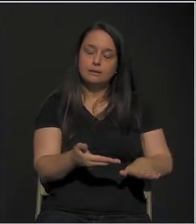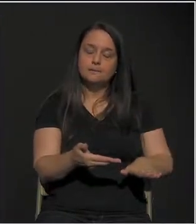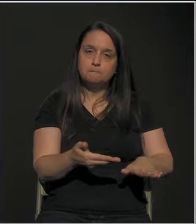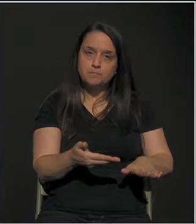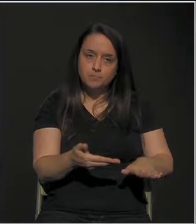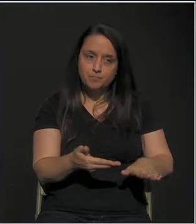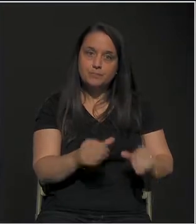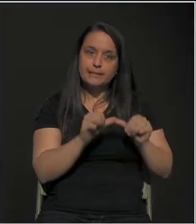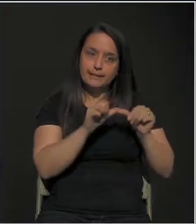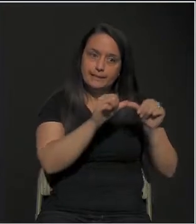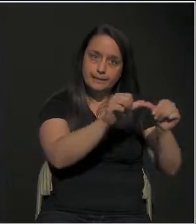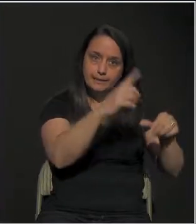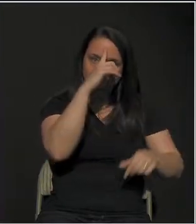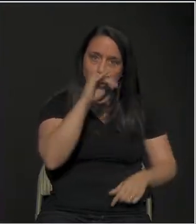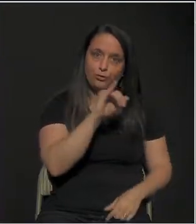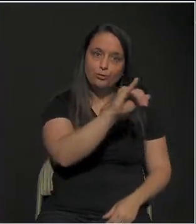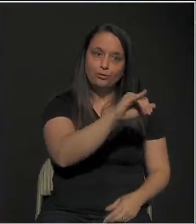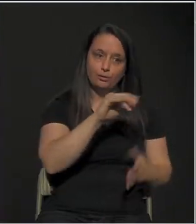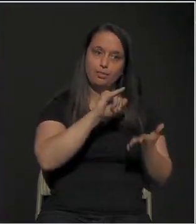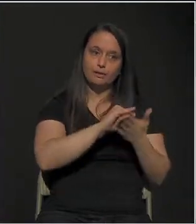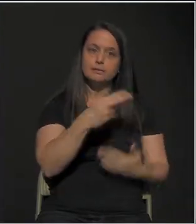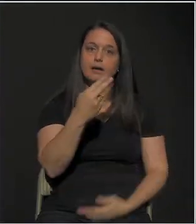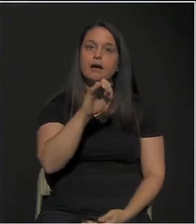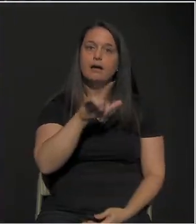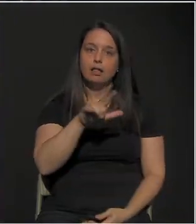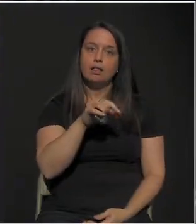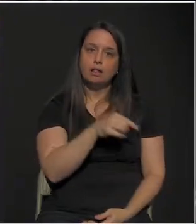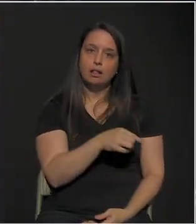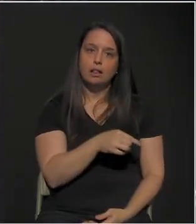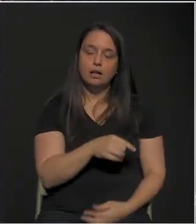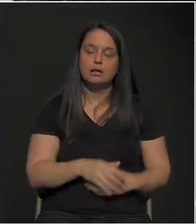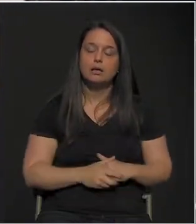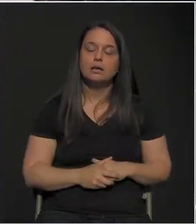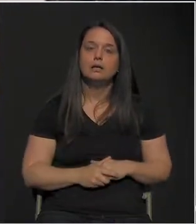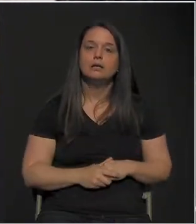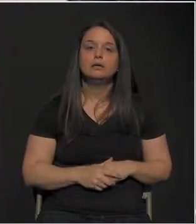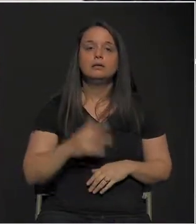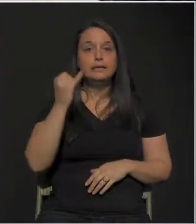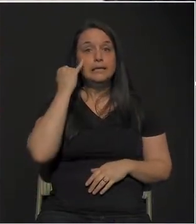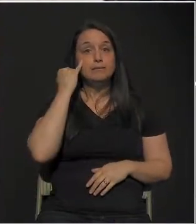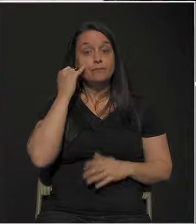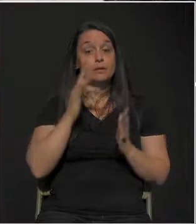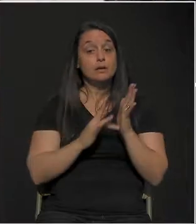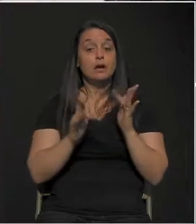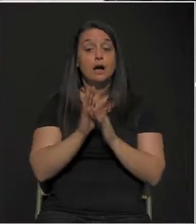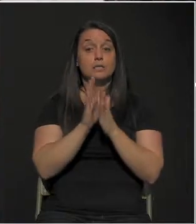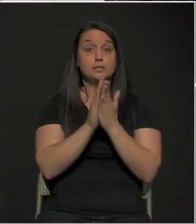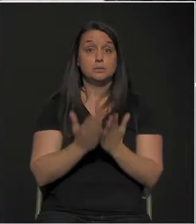in death eternal, that is hell. If the gospel is real,